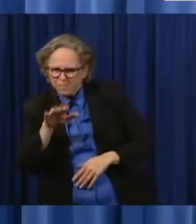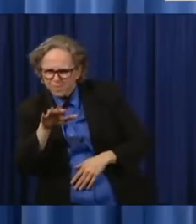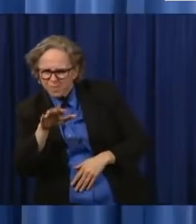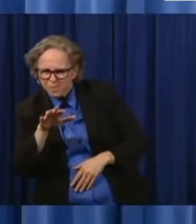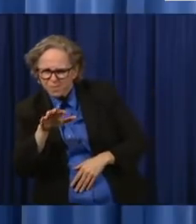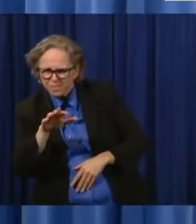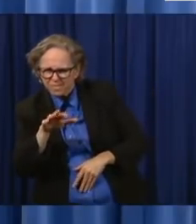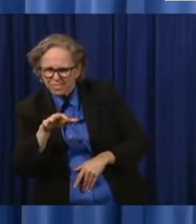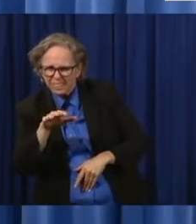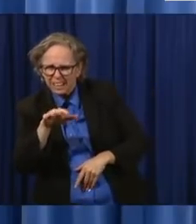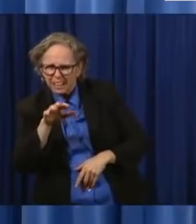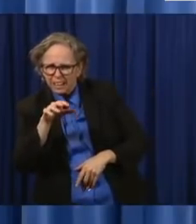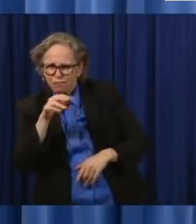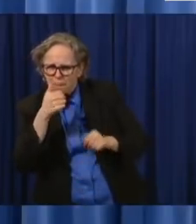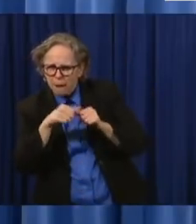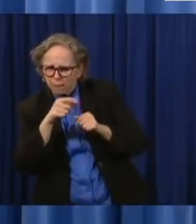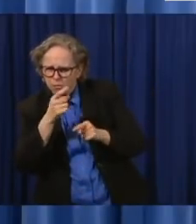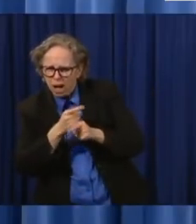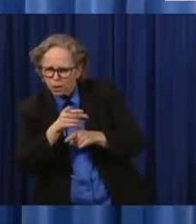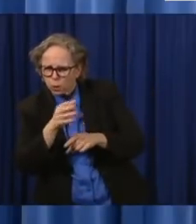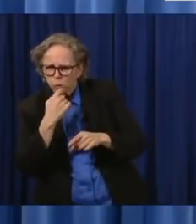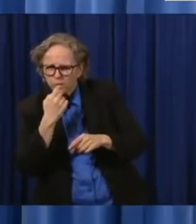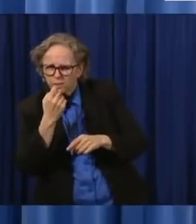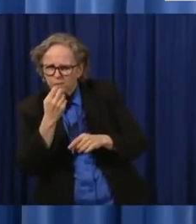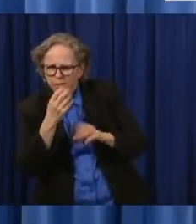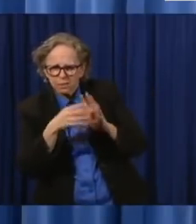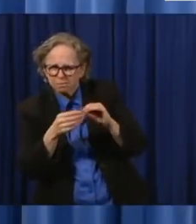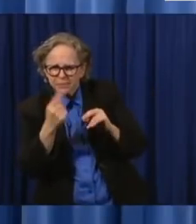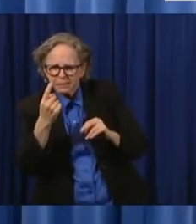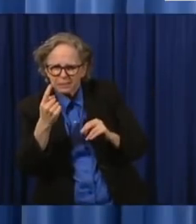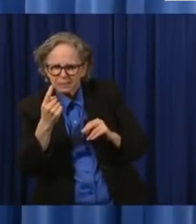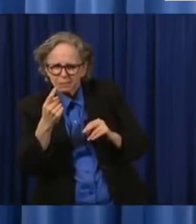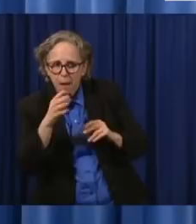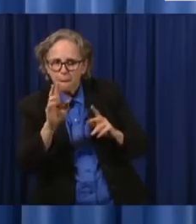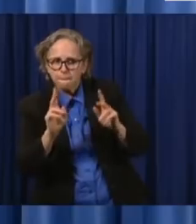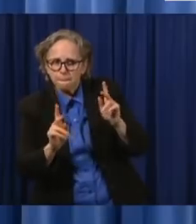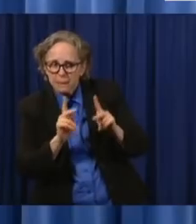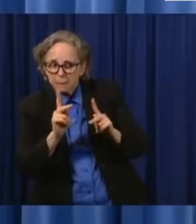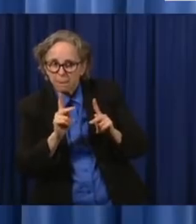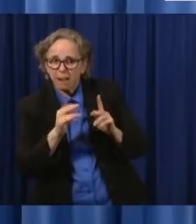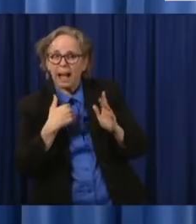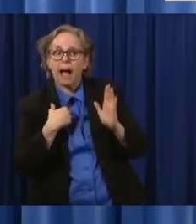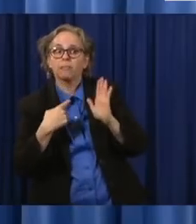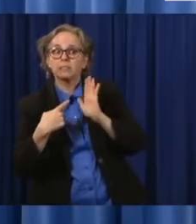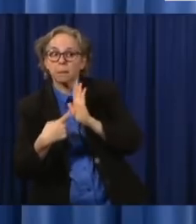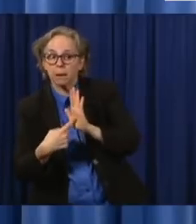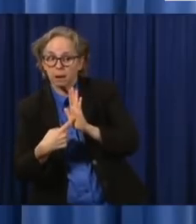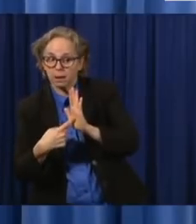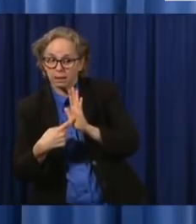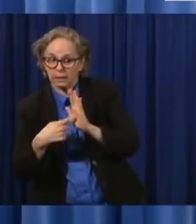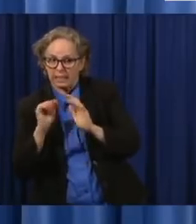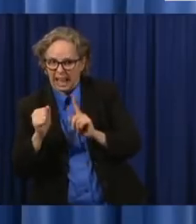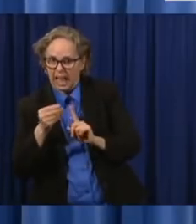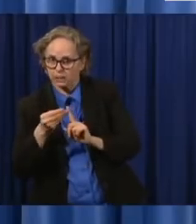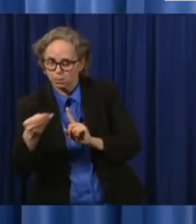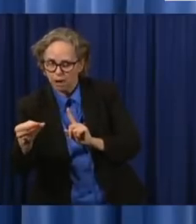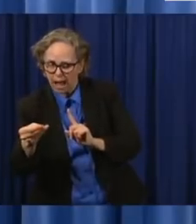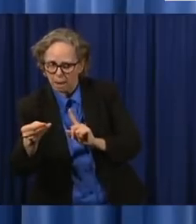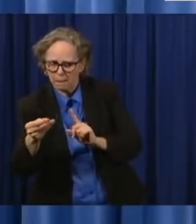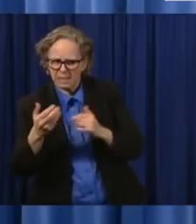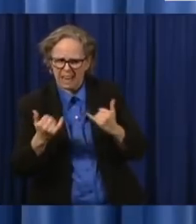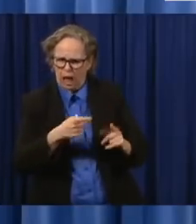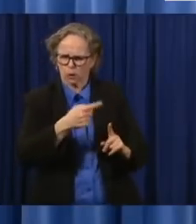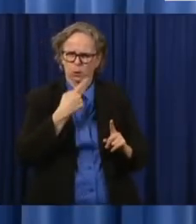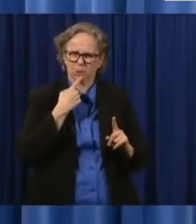that those who were symptomatic were most likely to spread, but now what you're saying is that the